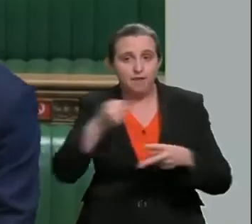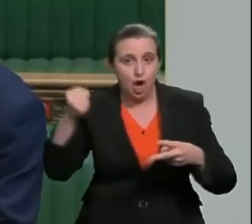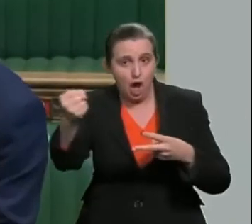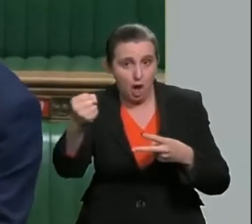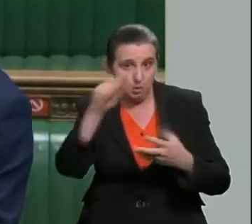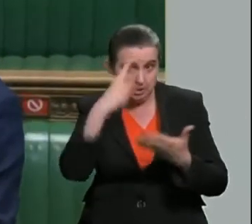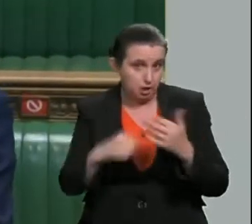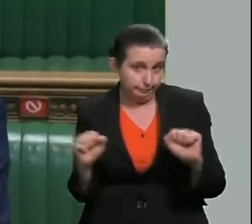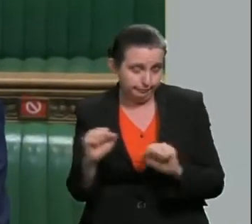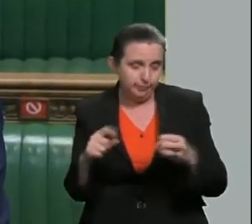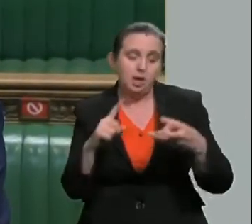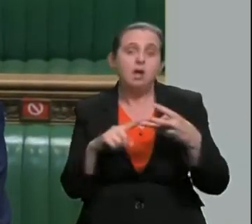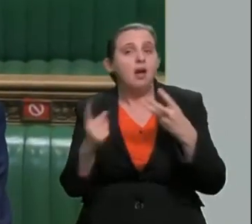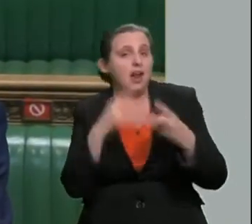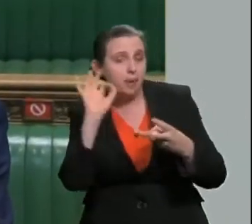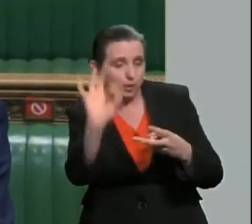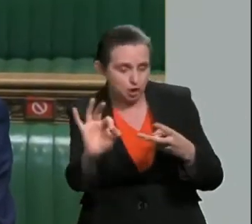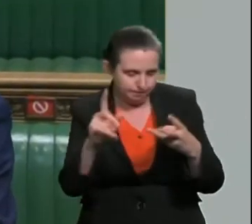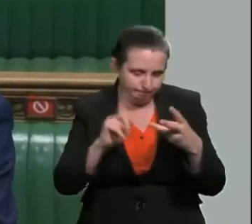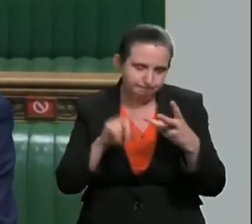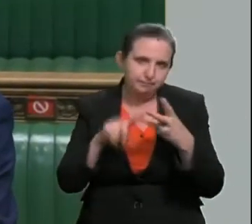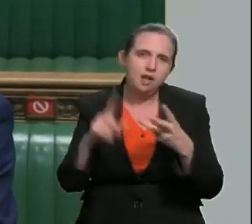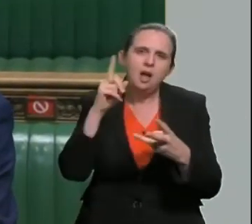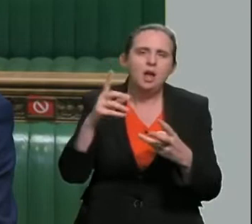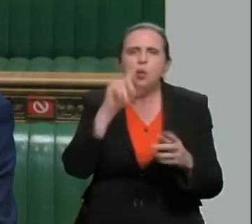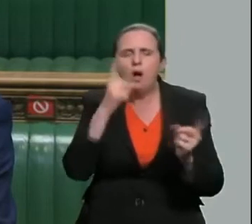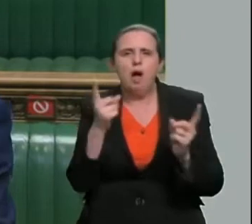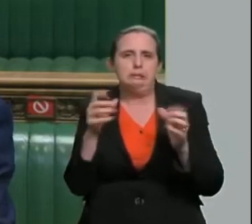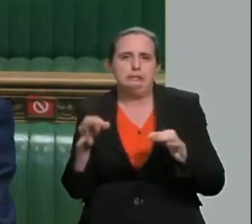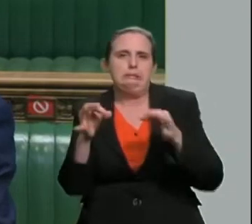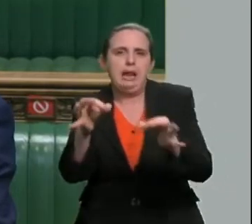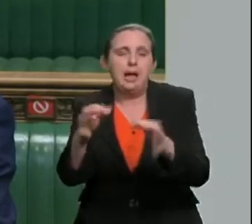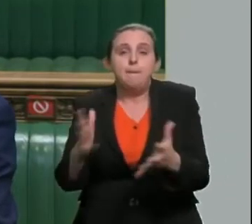crucial issue. And Prime Minister, no excuse for delaying this time, because this